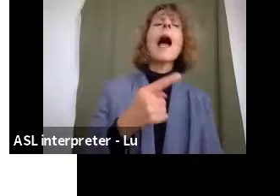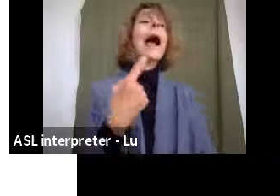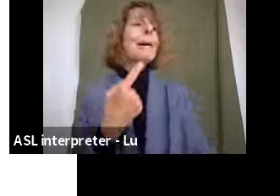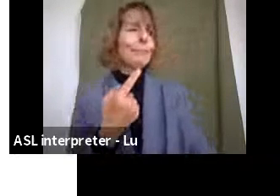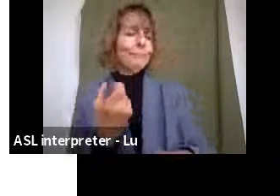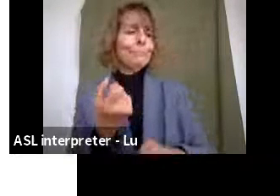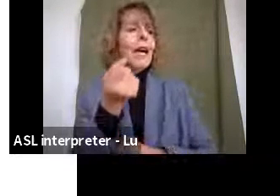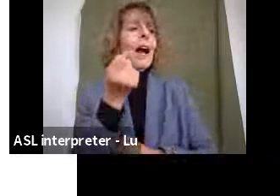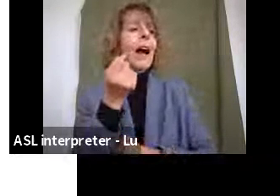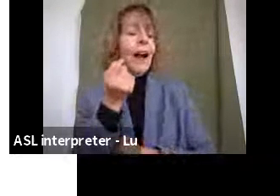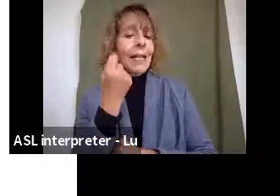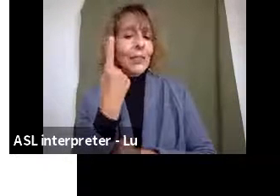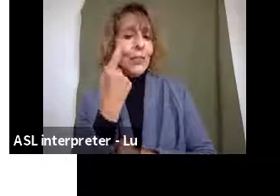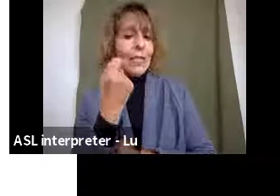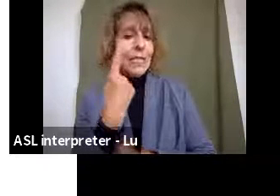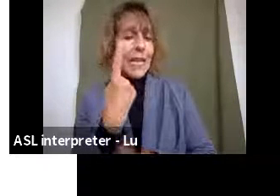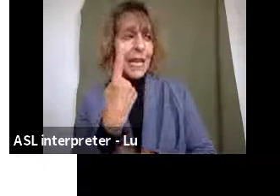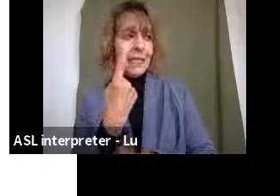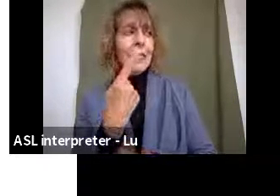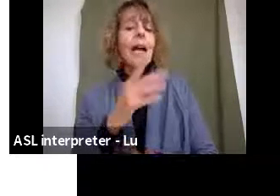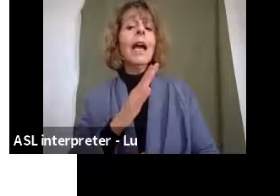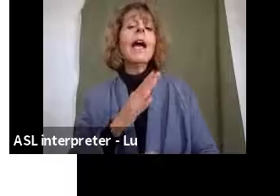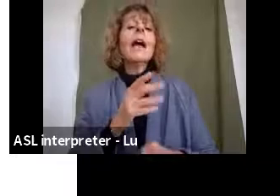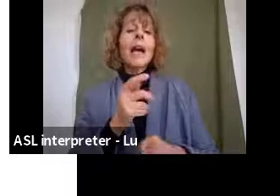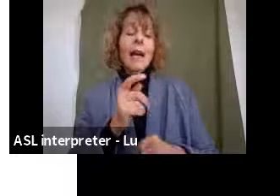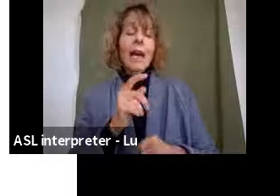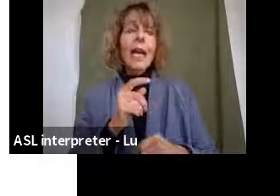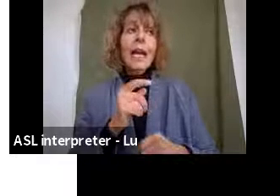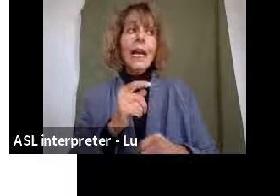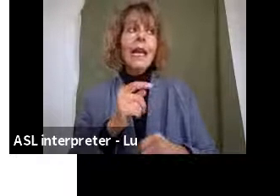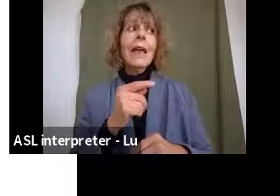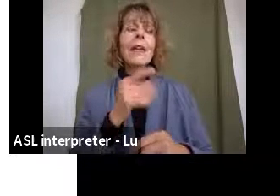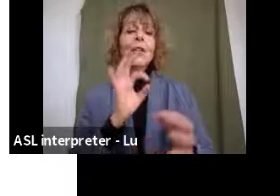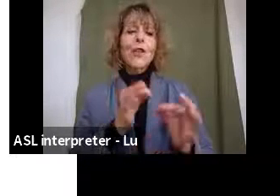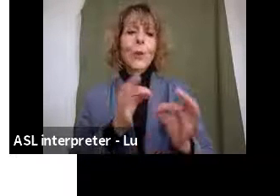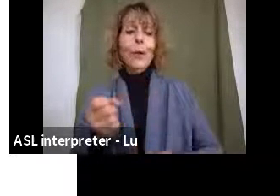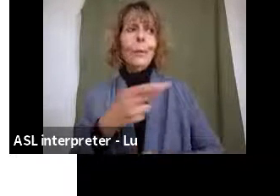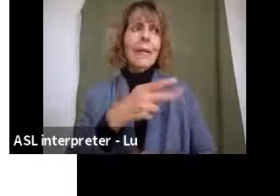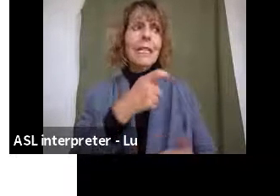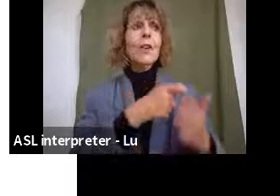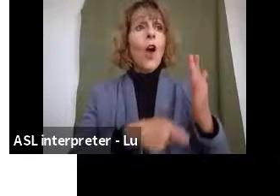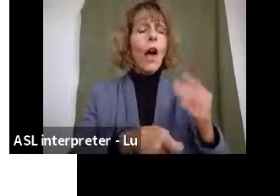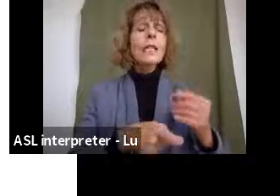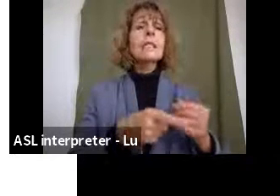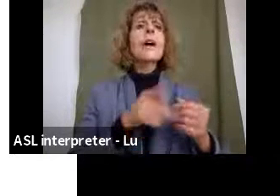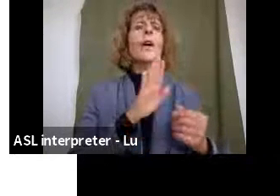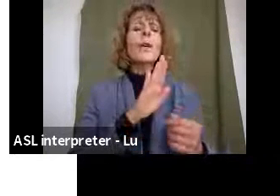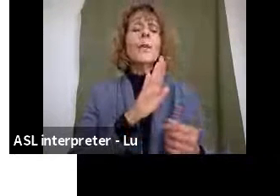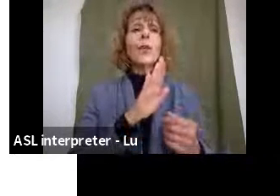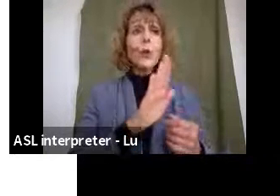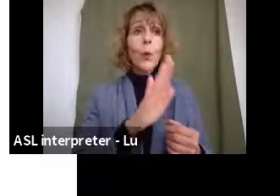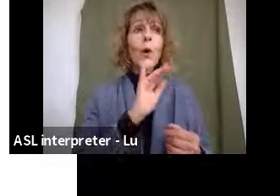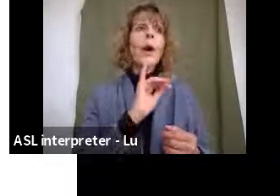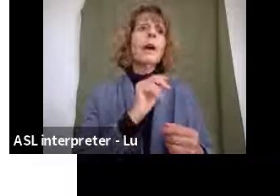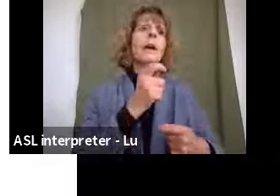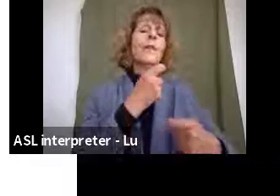it's not enough to consider the cost of that one um, patient meeting, it's